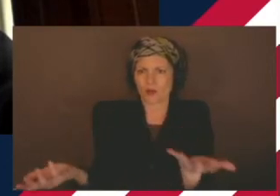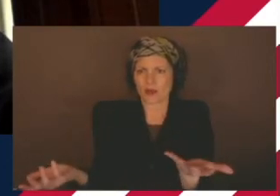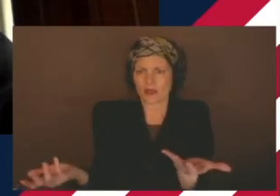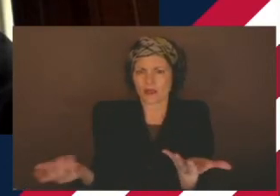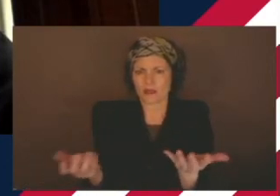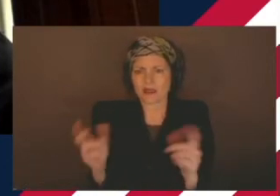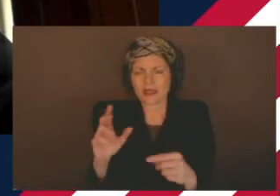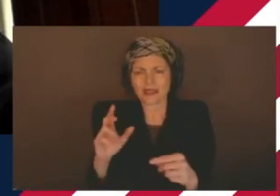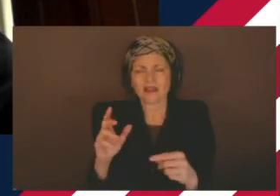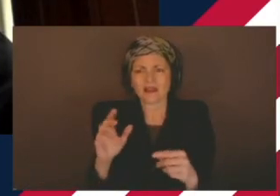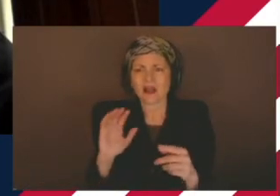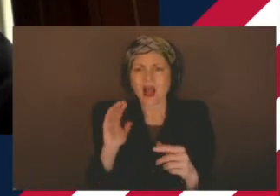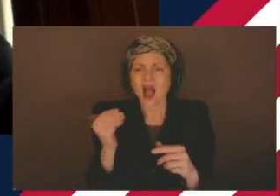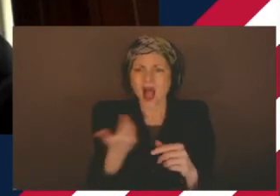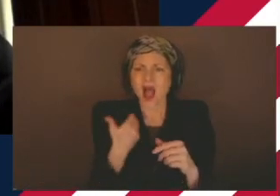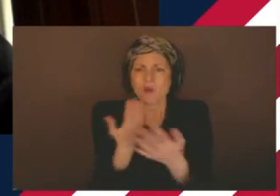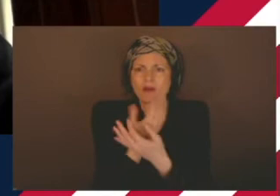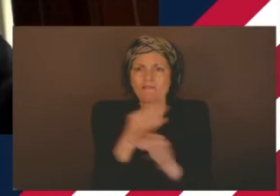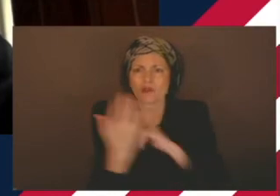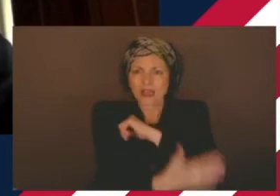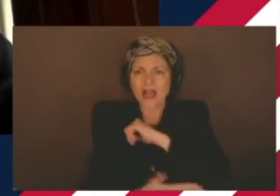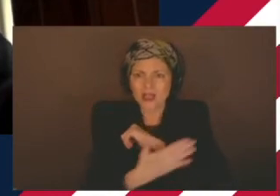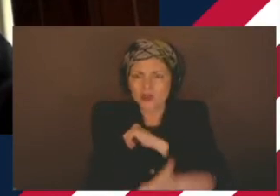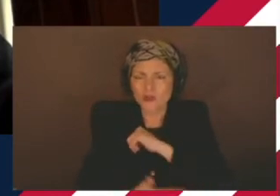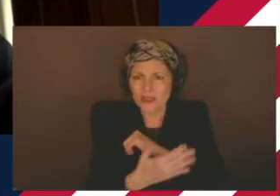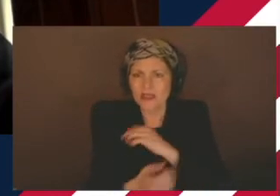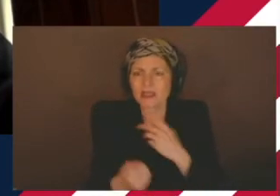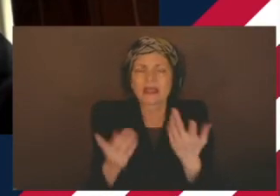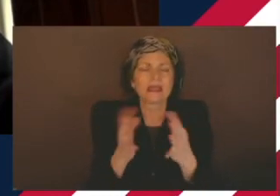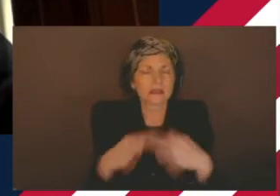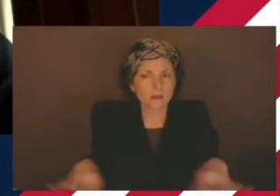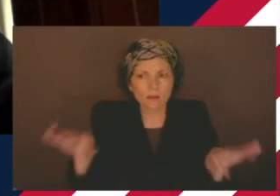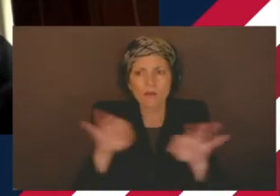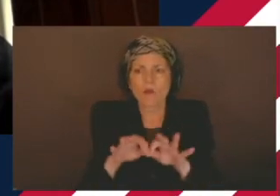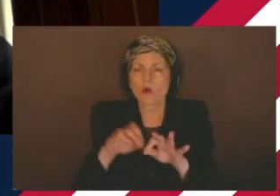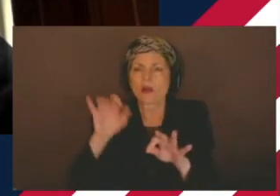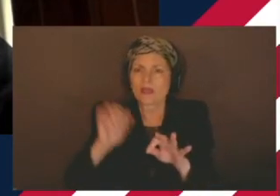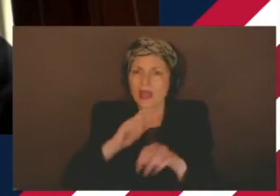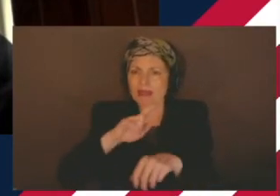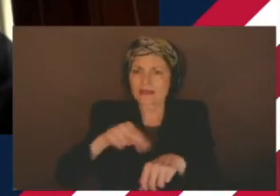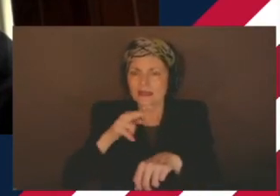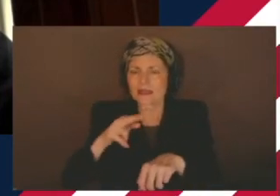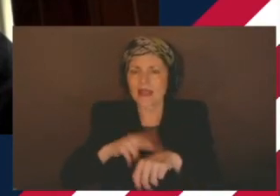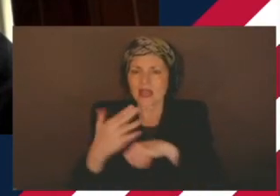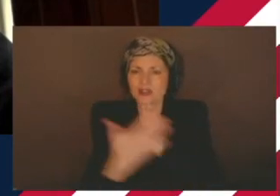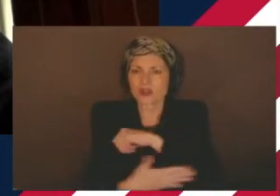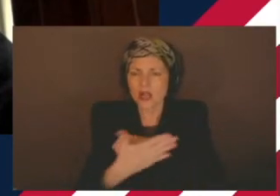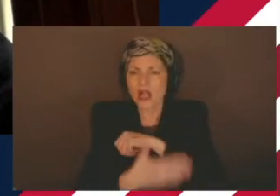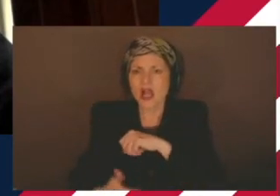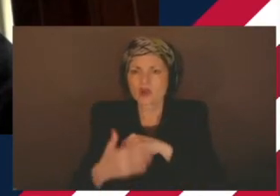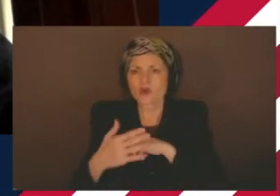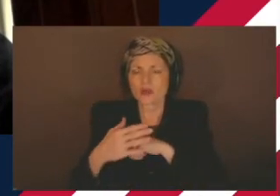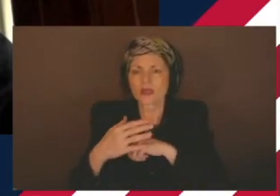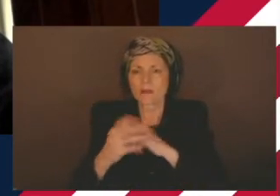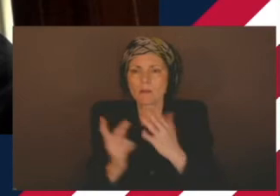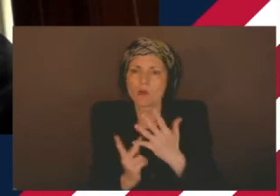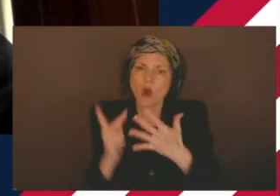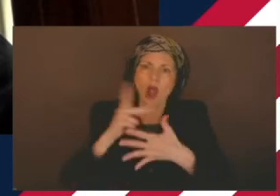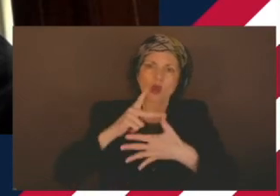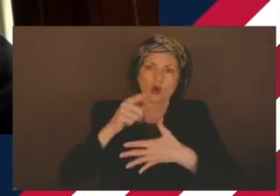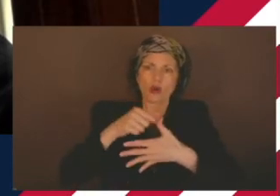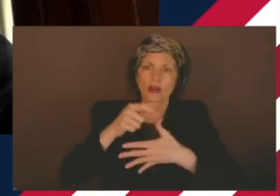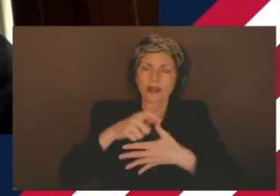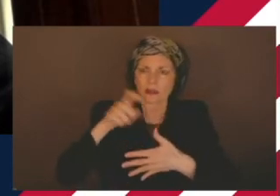our competitive advantage. Democracy must be a national security priority. In the global competition between democracies